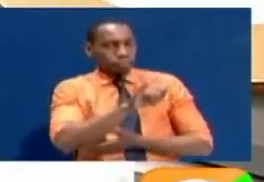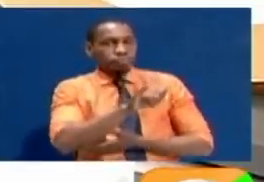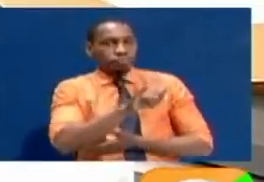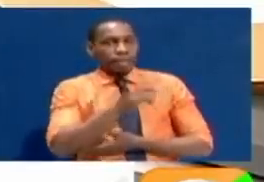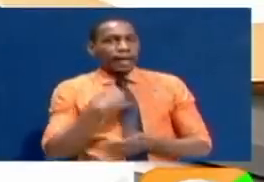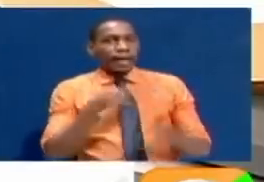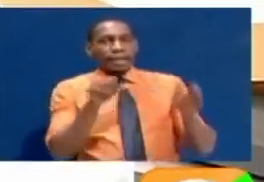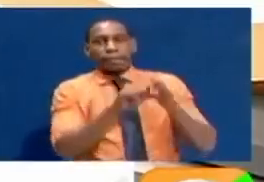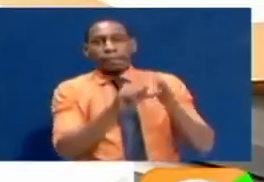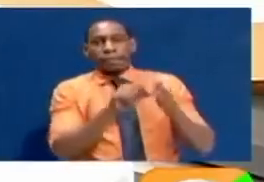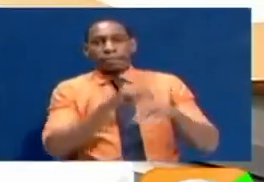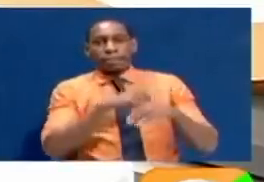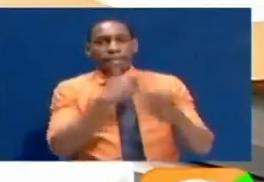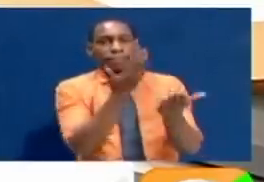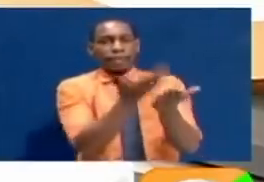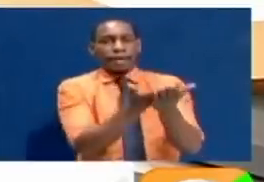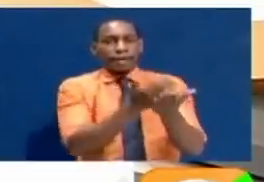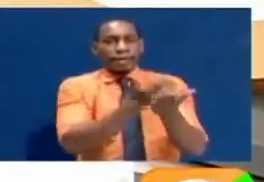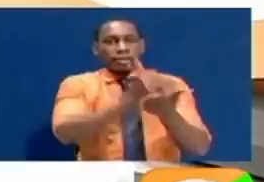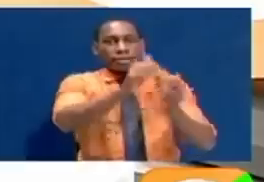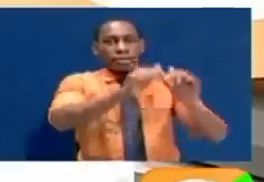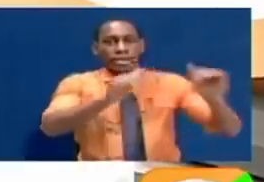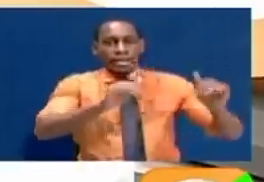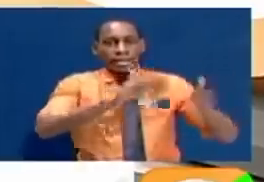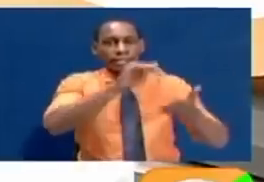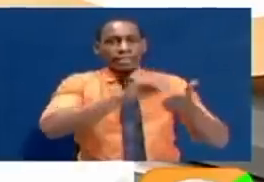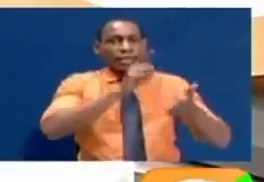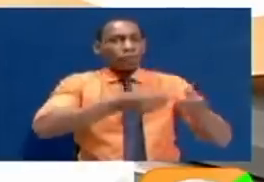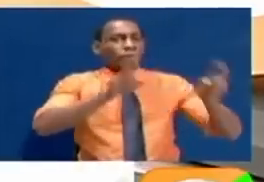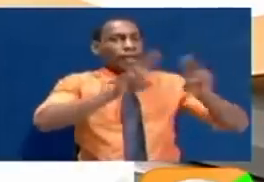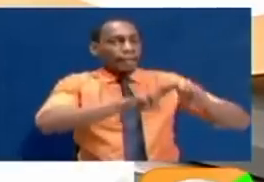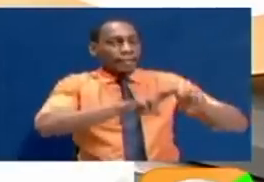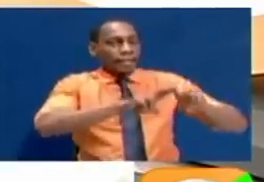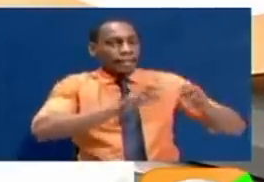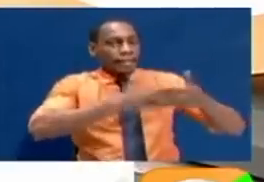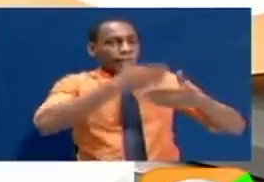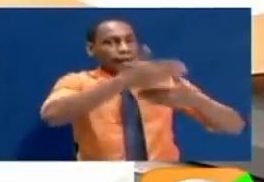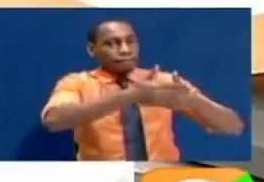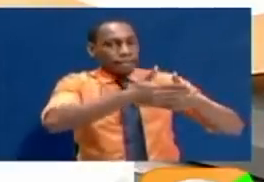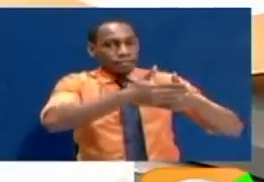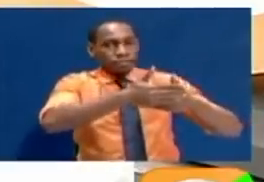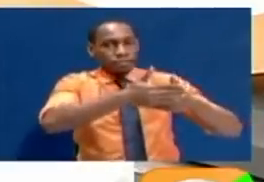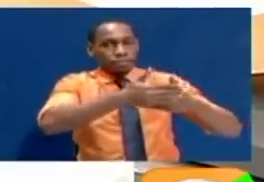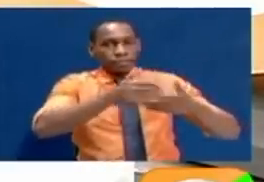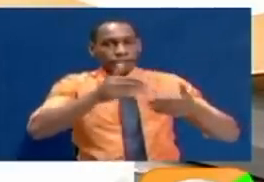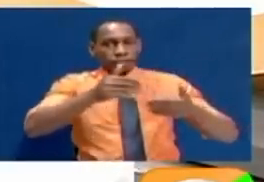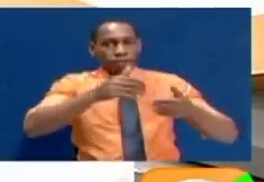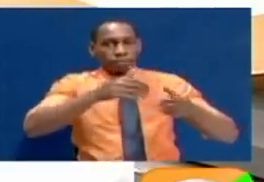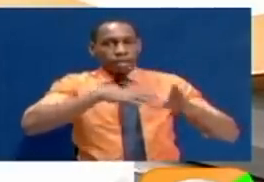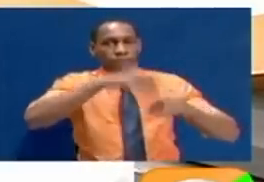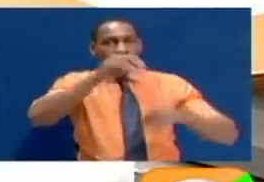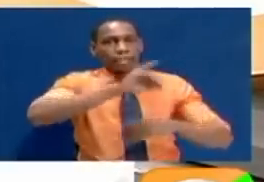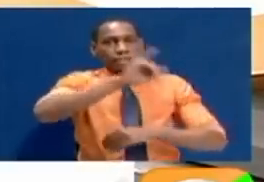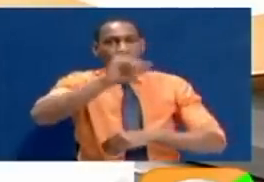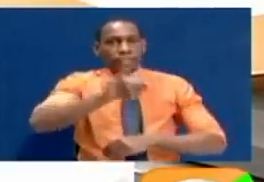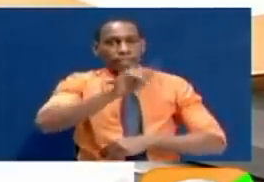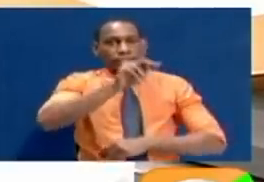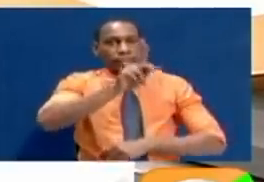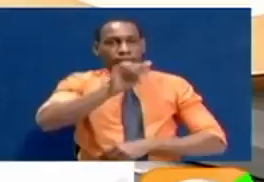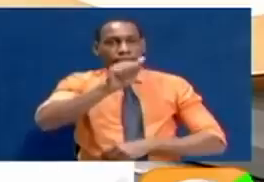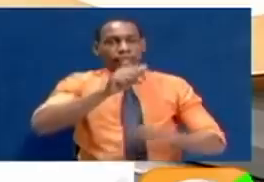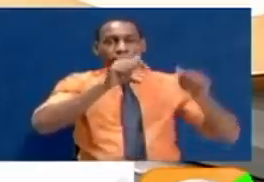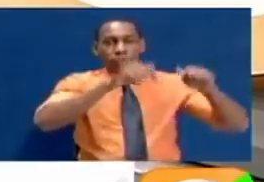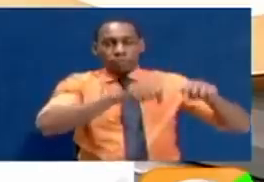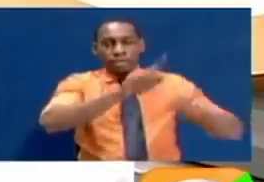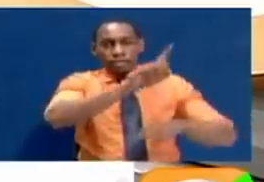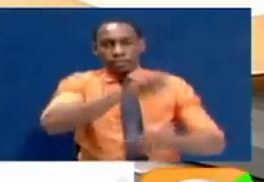a hitch once you reached the quarantine center. Just what happened after you left JKIA today?